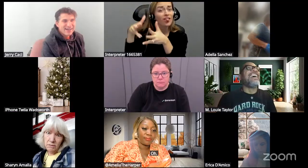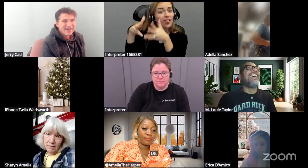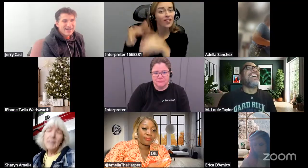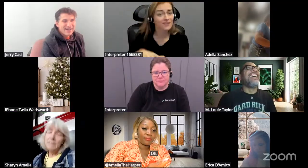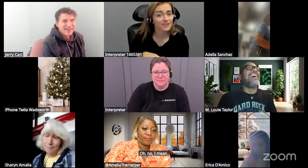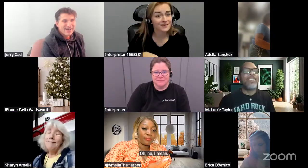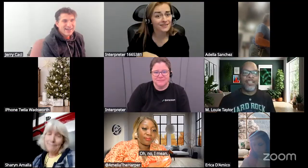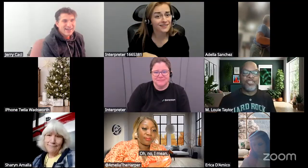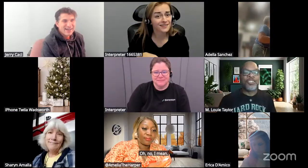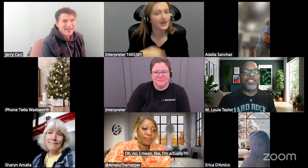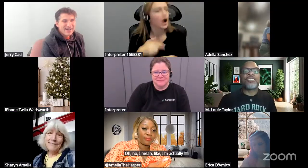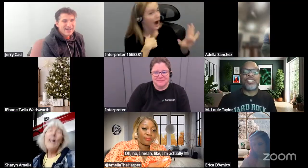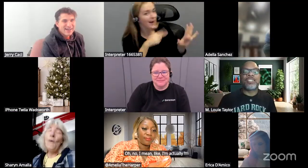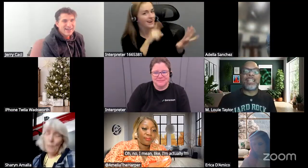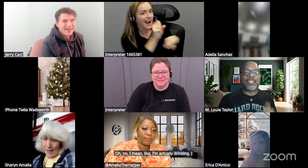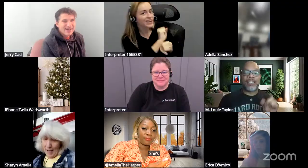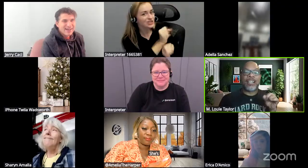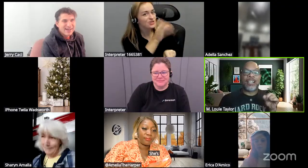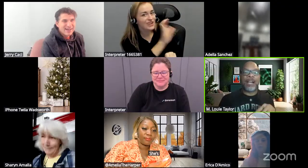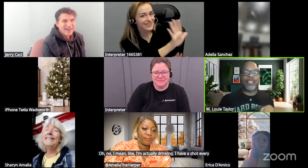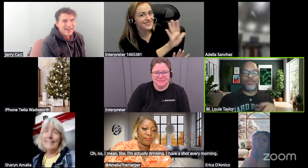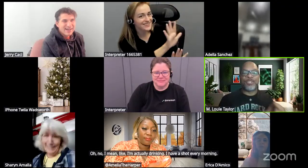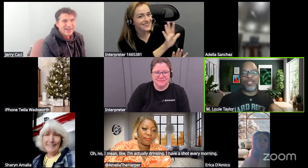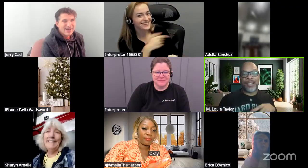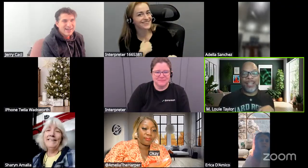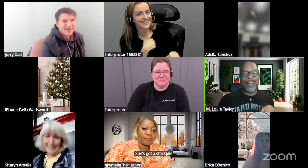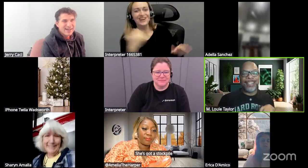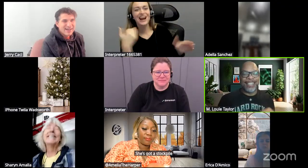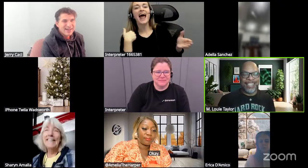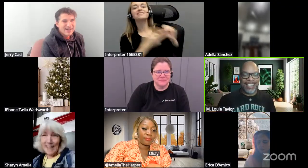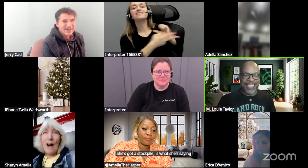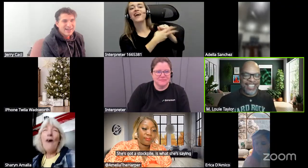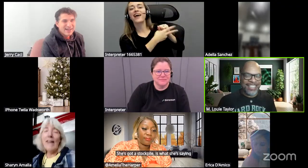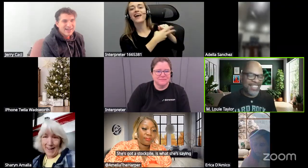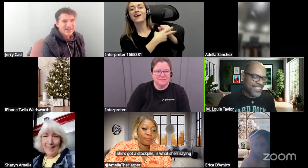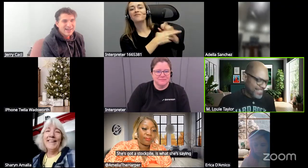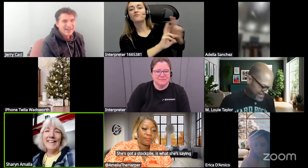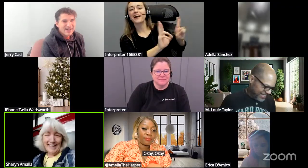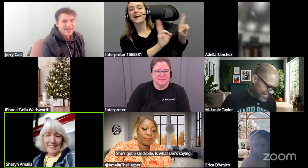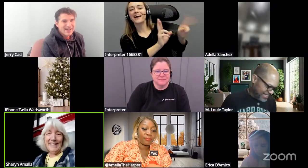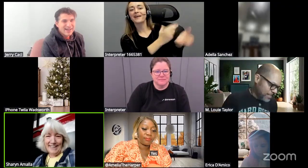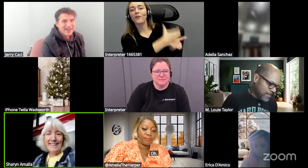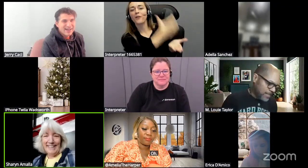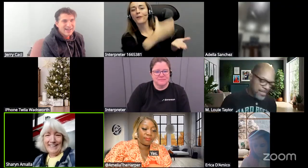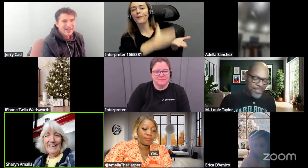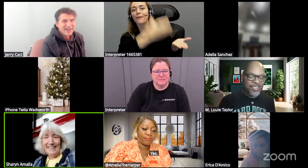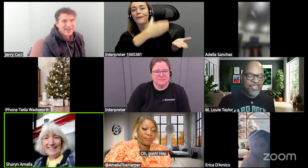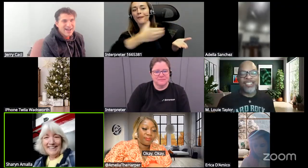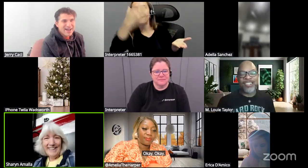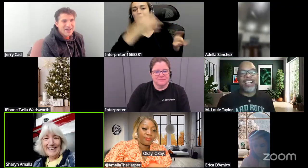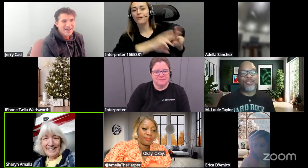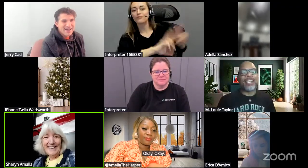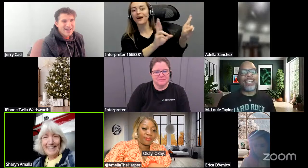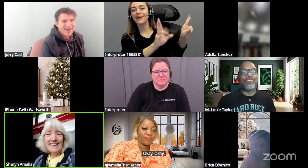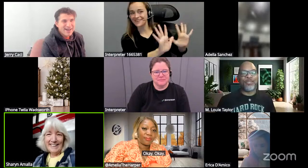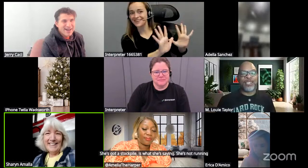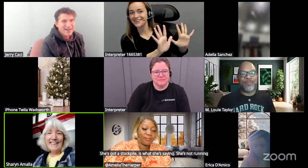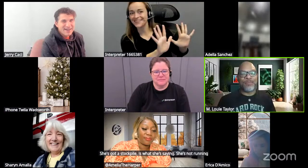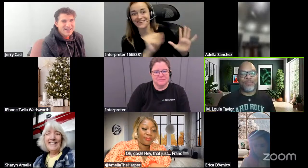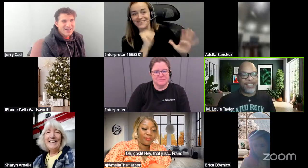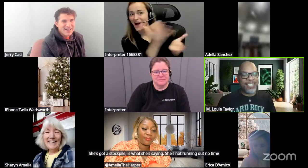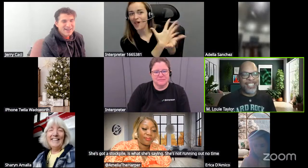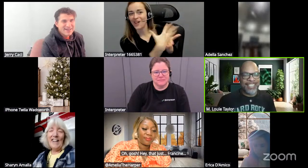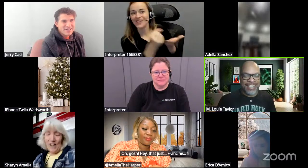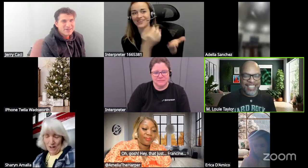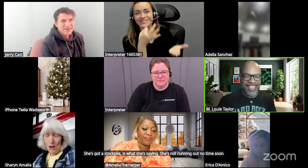like I'm actually drinking. I have a shot every She's got morning. a stockpile, is what she's saying. Yes. Oh, Okay. God. Hey, that just She's not running Francine. out no time